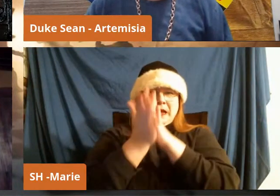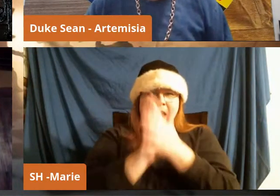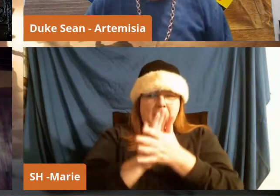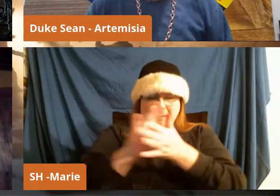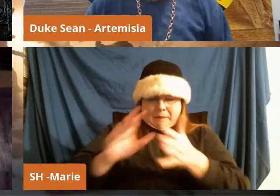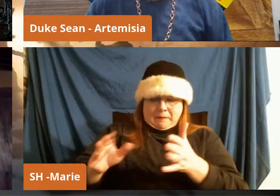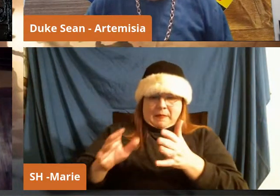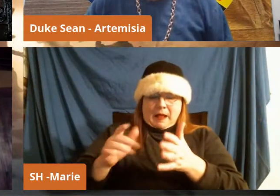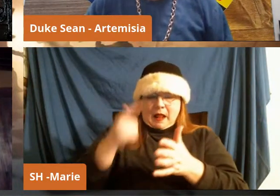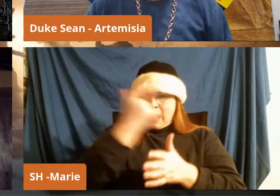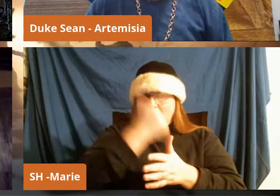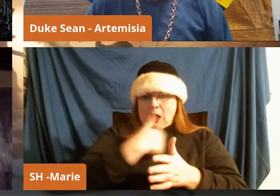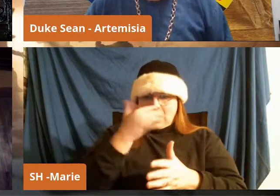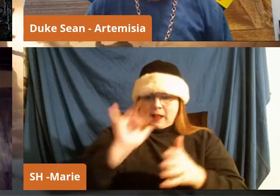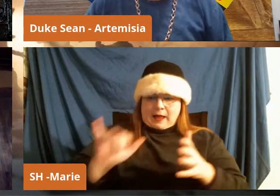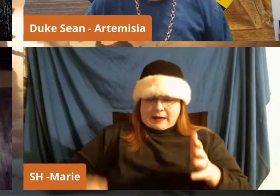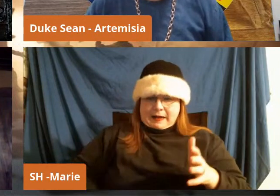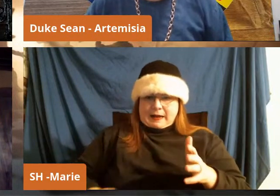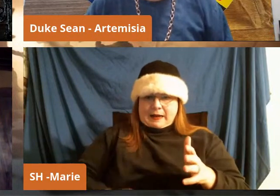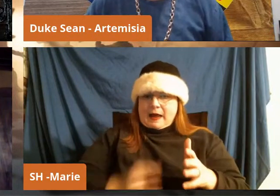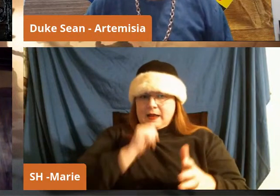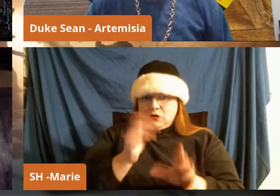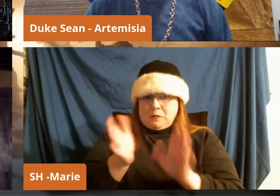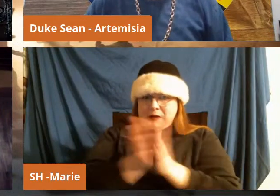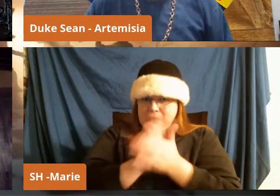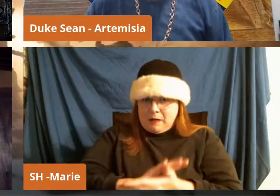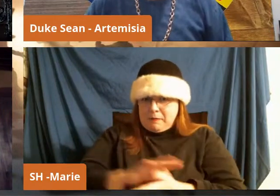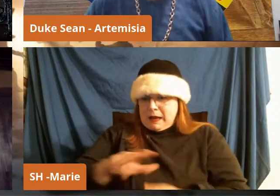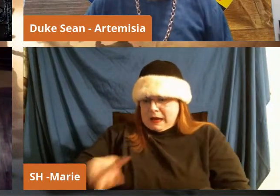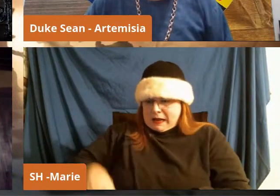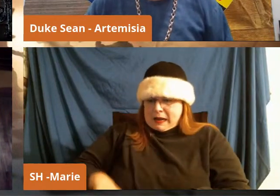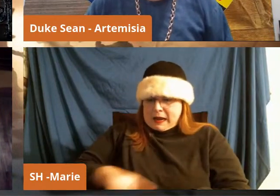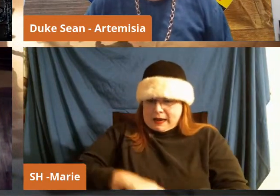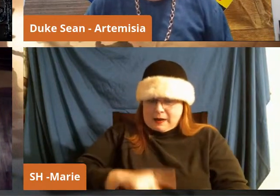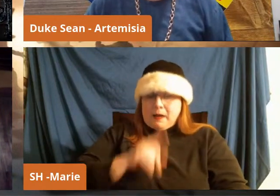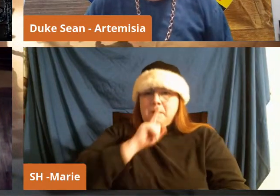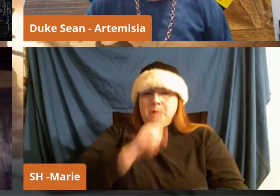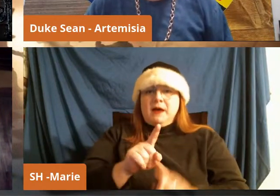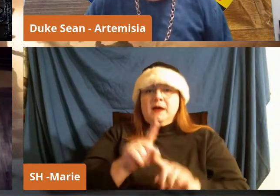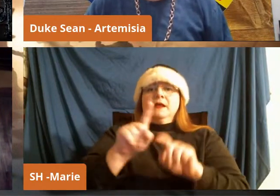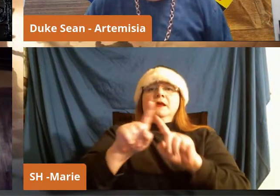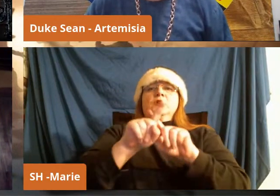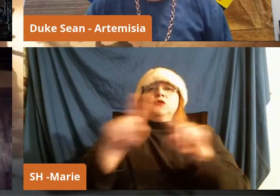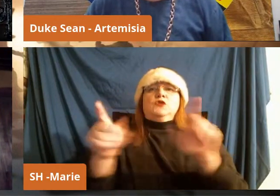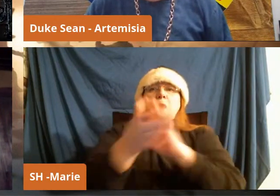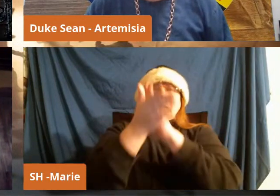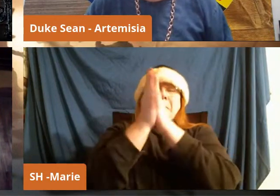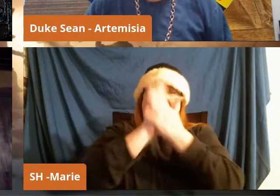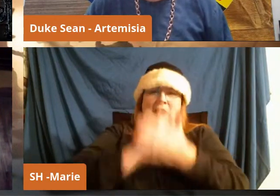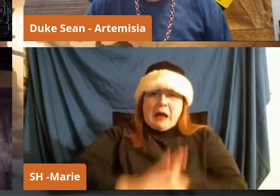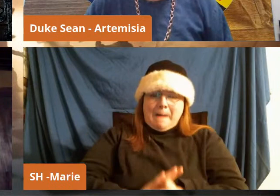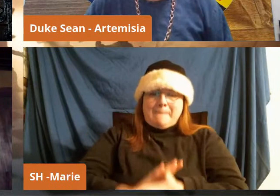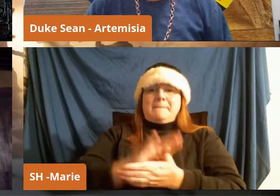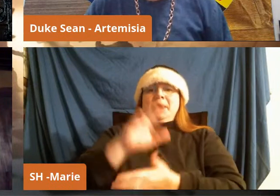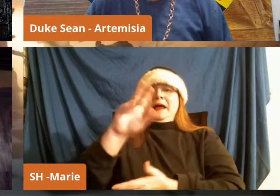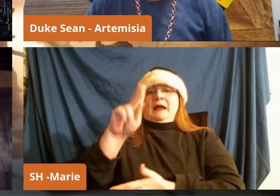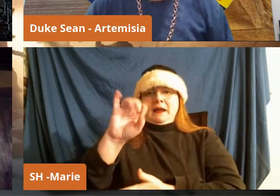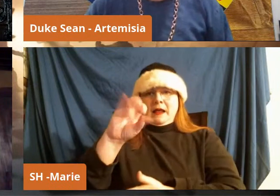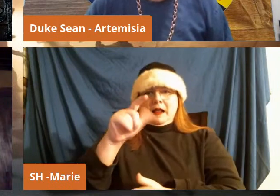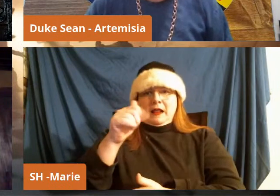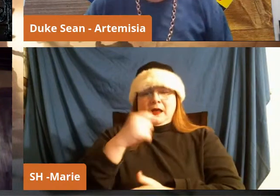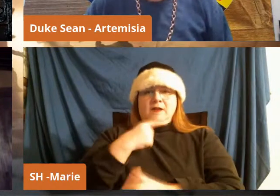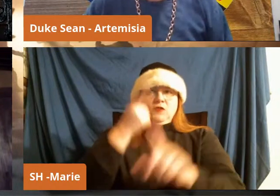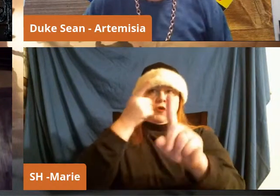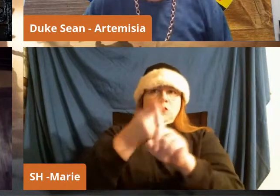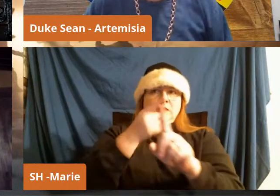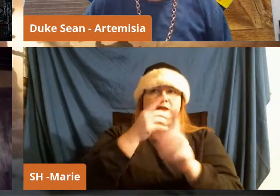right? Not to get knighted, but to be knightly. and if your goal is to